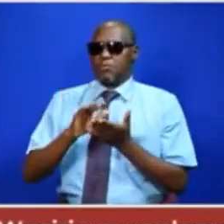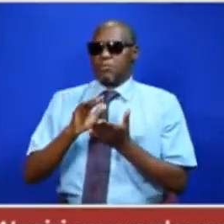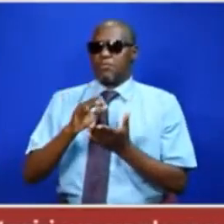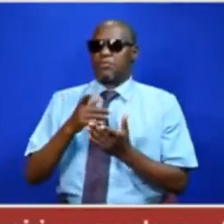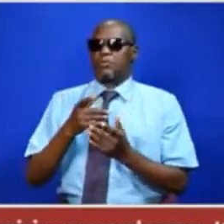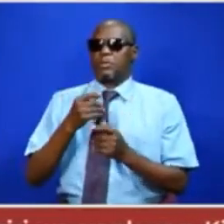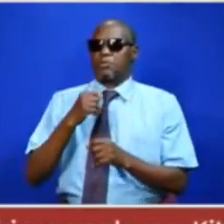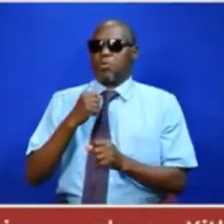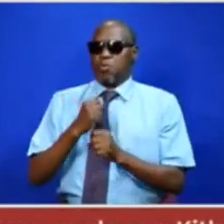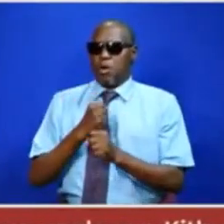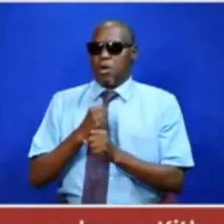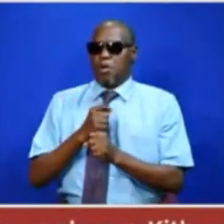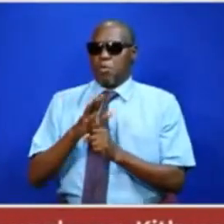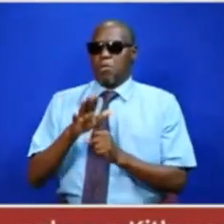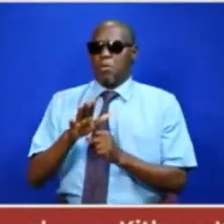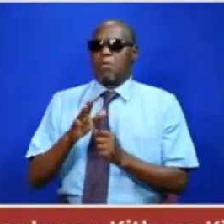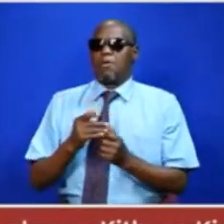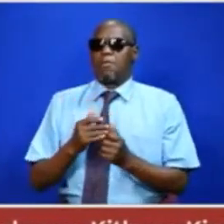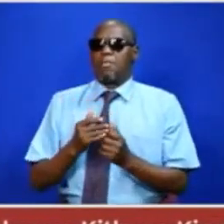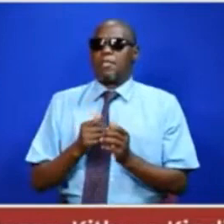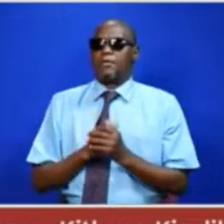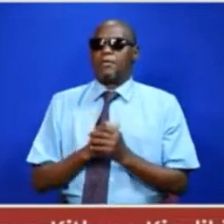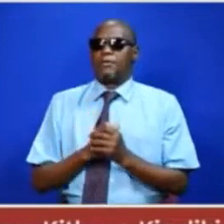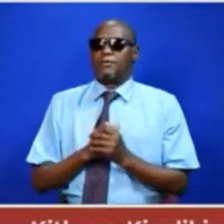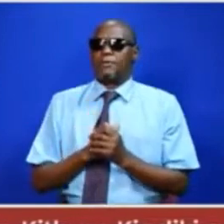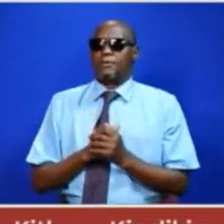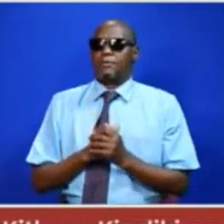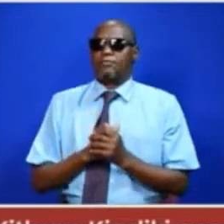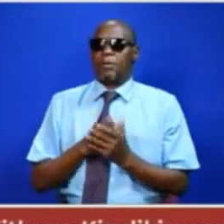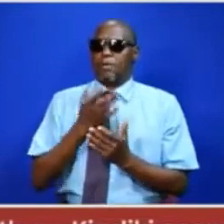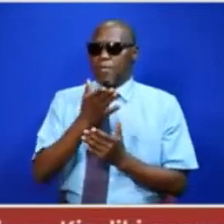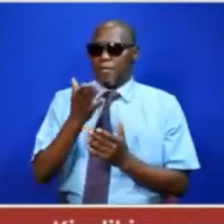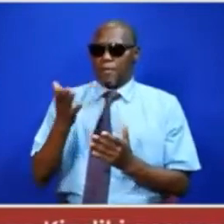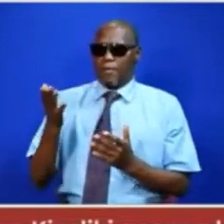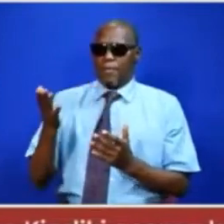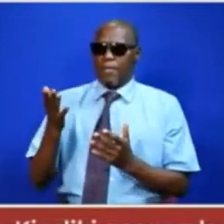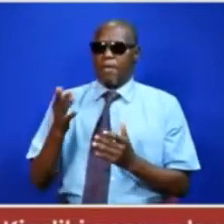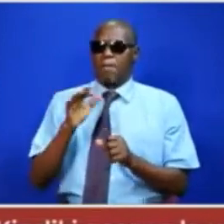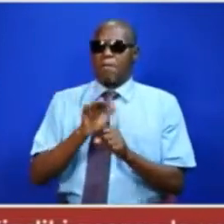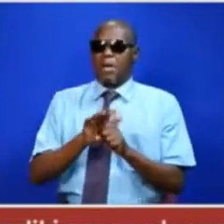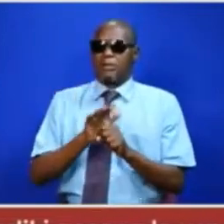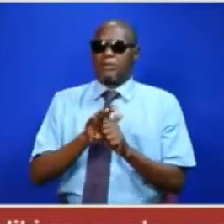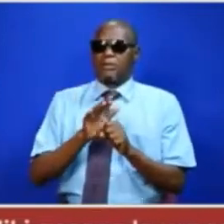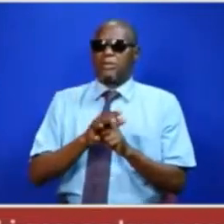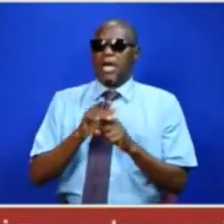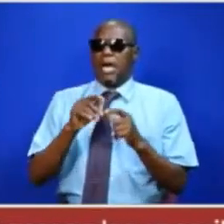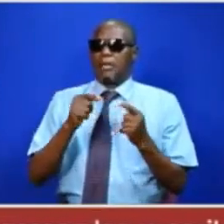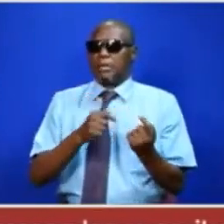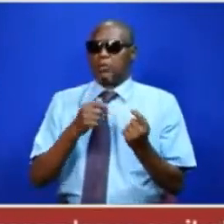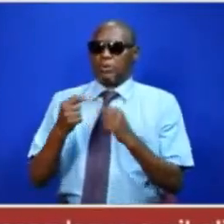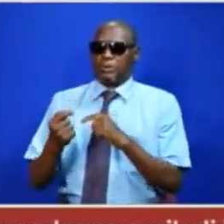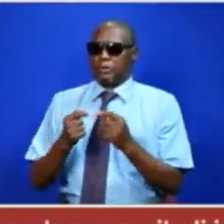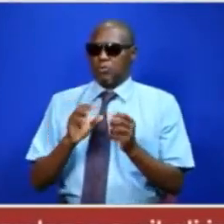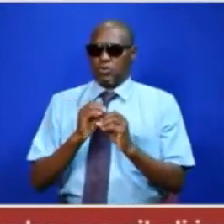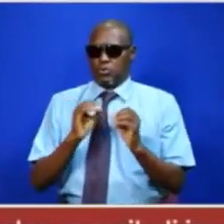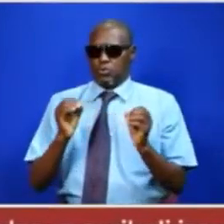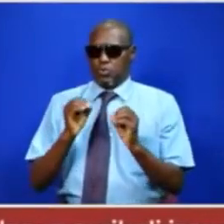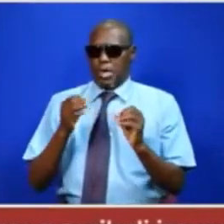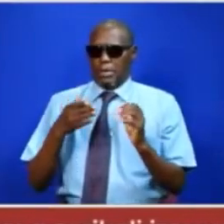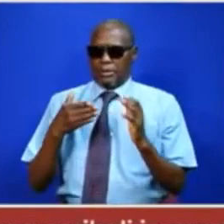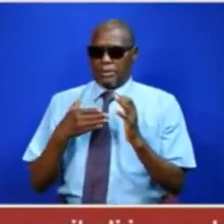mkubwa. Where there are no much antagonism against